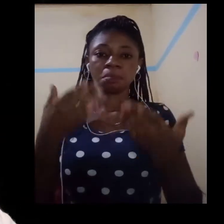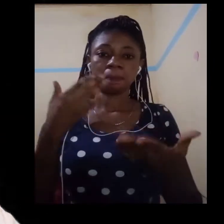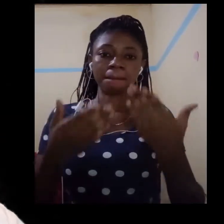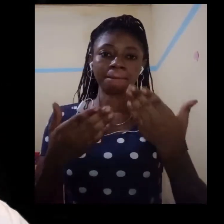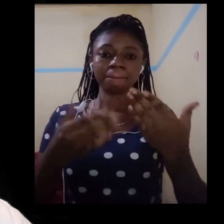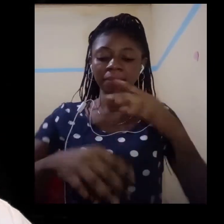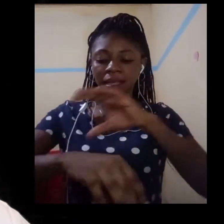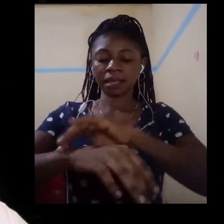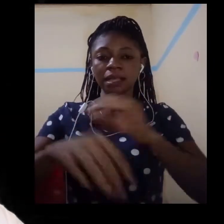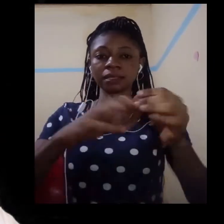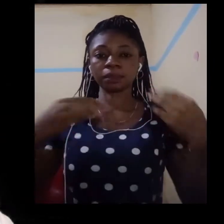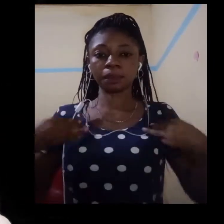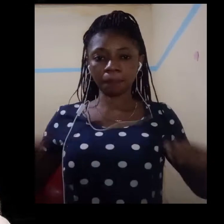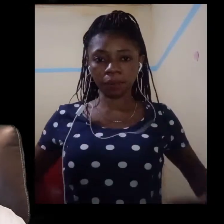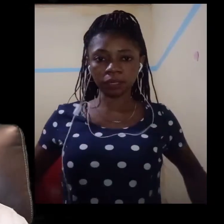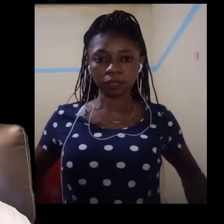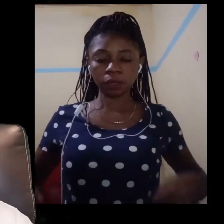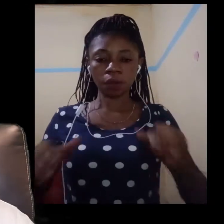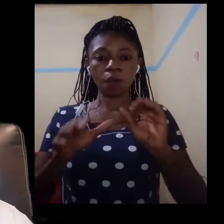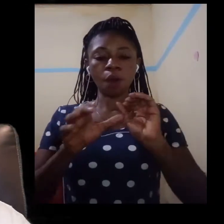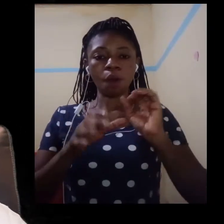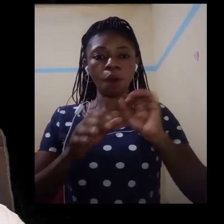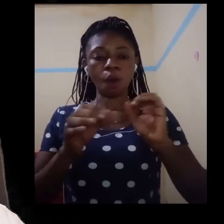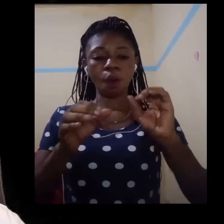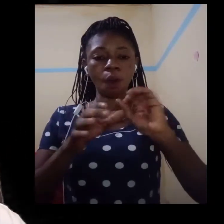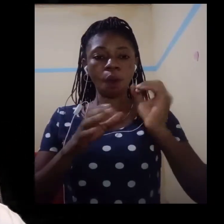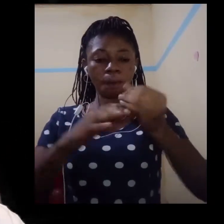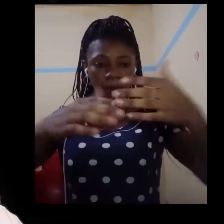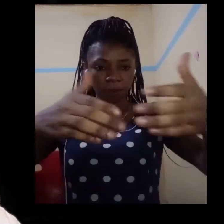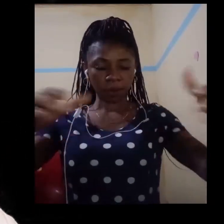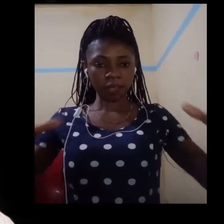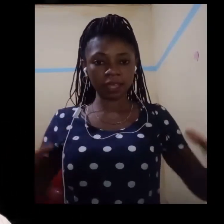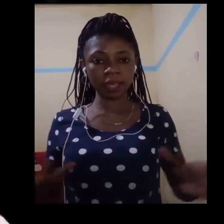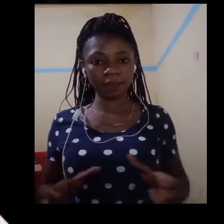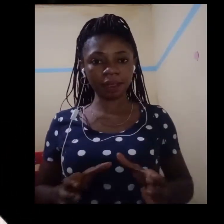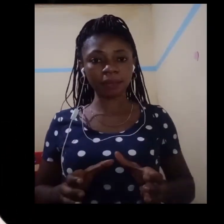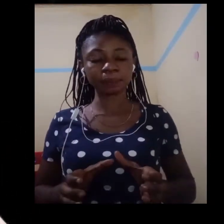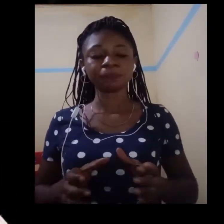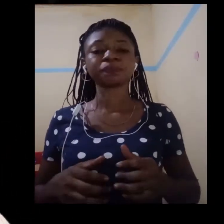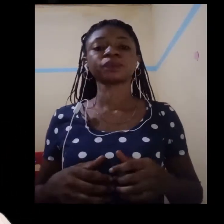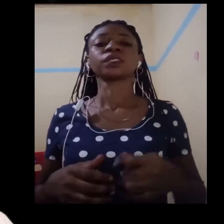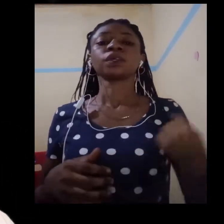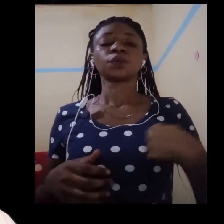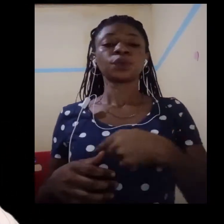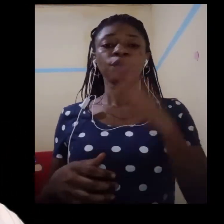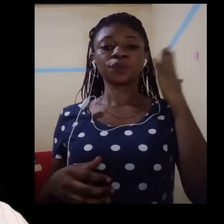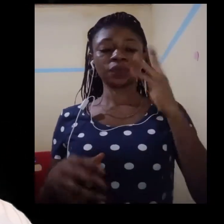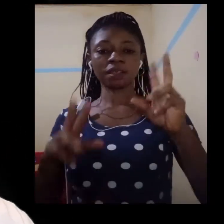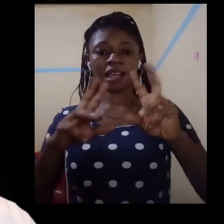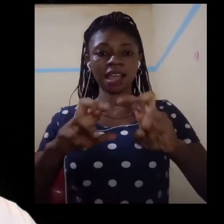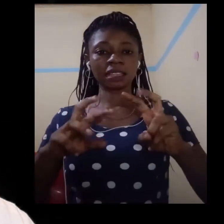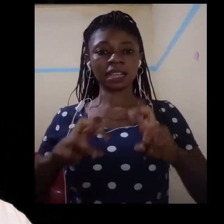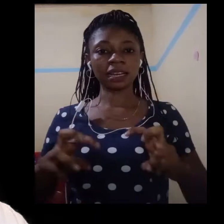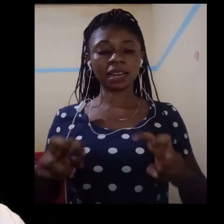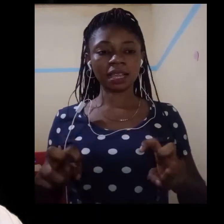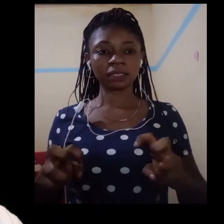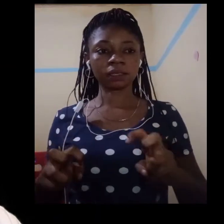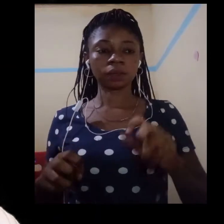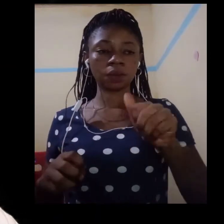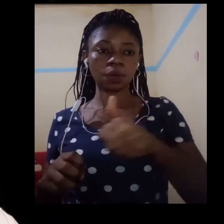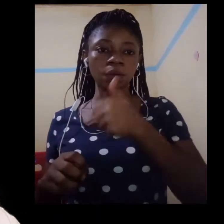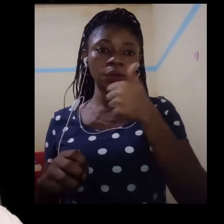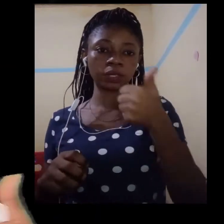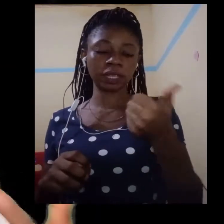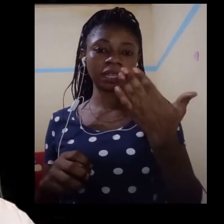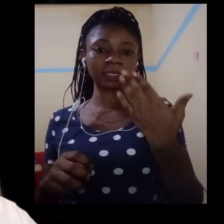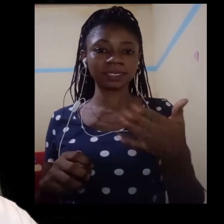the non-manual signing features that she used. And on the non-manual signing features, we're going to be